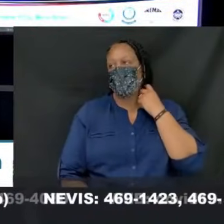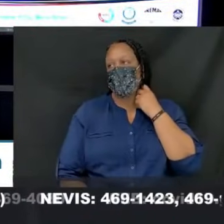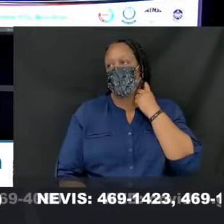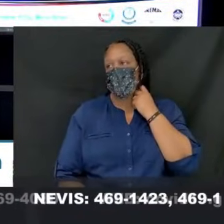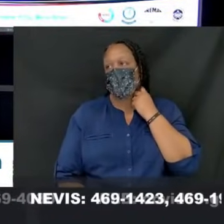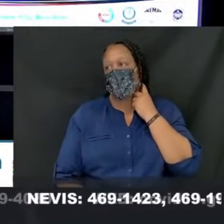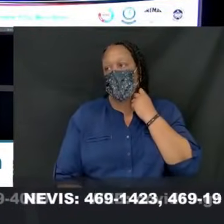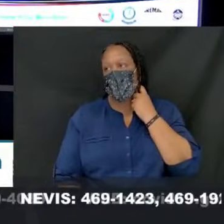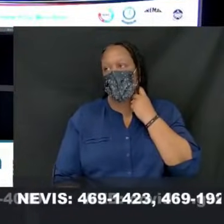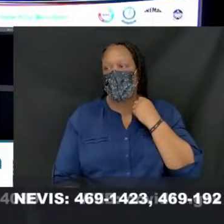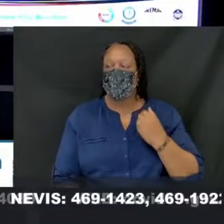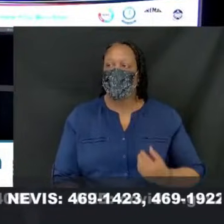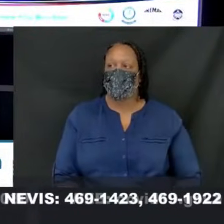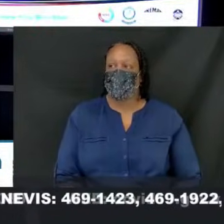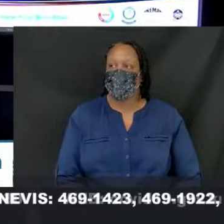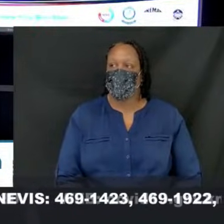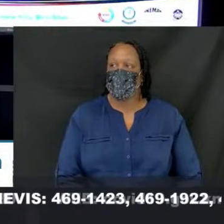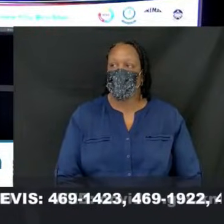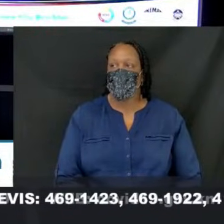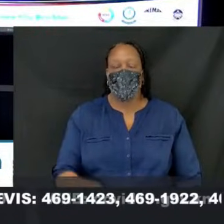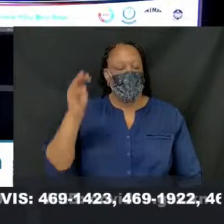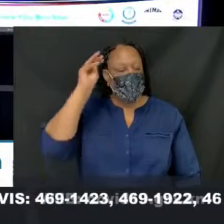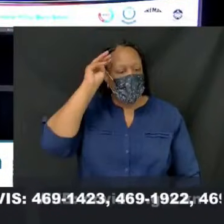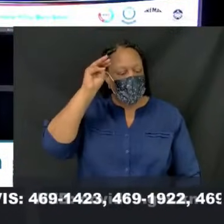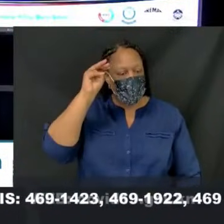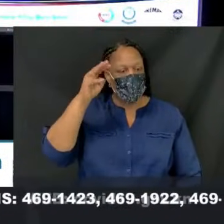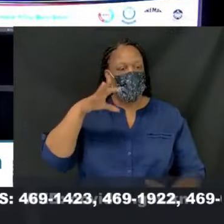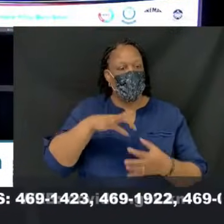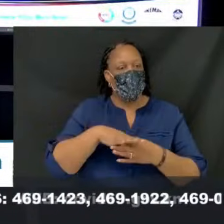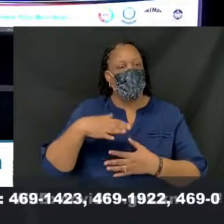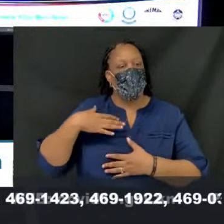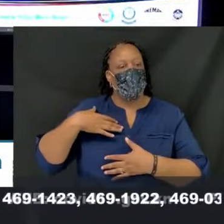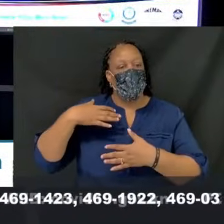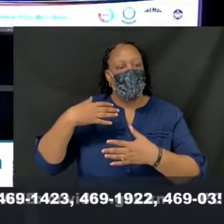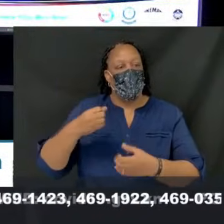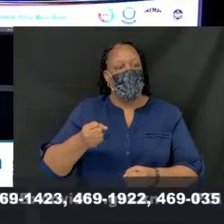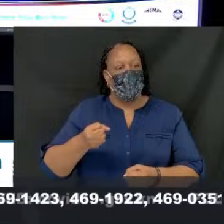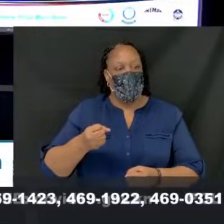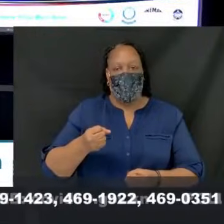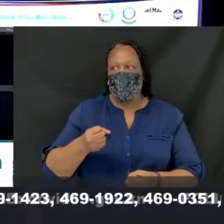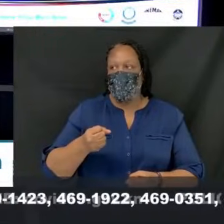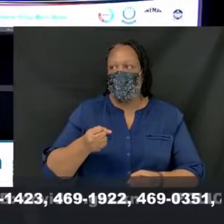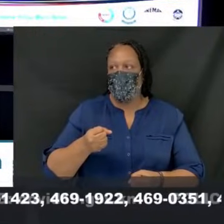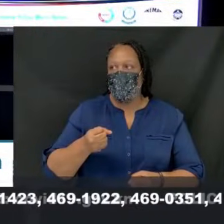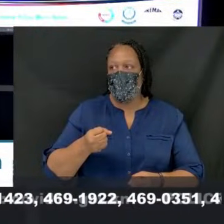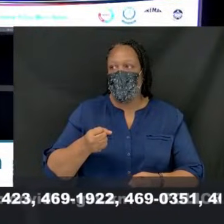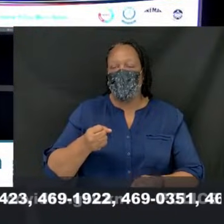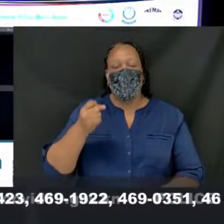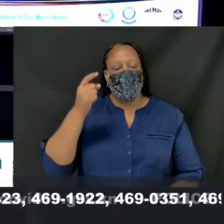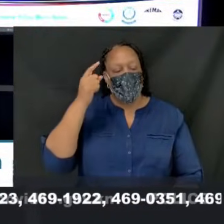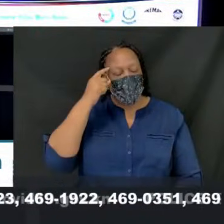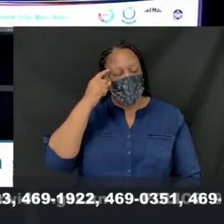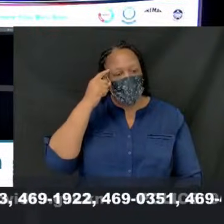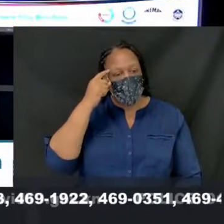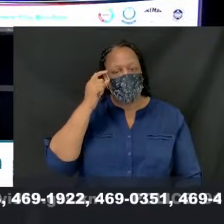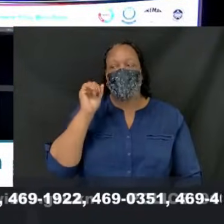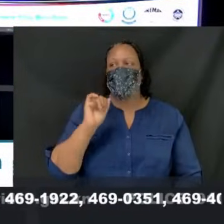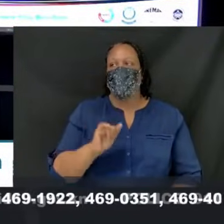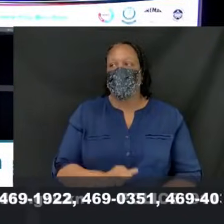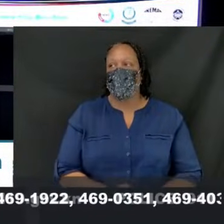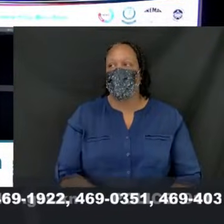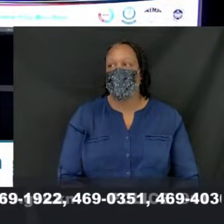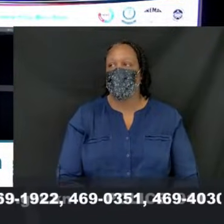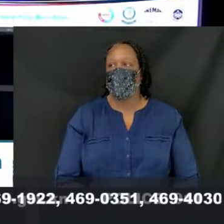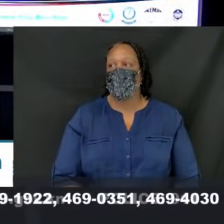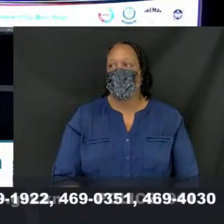agreed, represented by the acting CMO, Dr. Wilkinson and others, and the HEOC. I